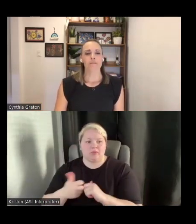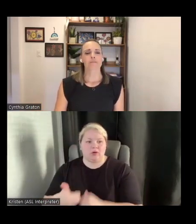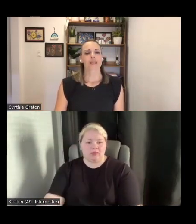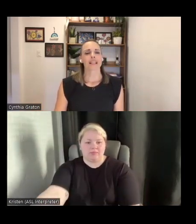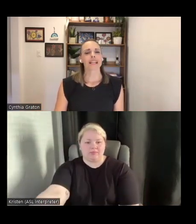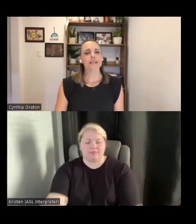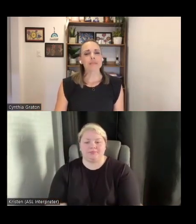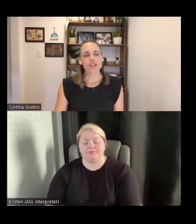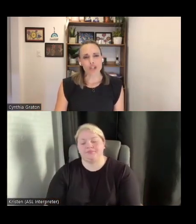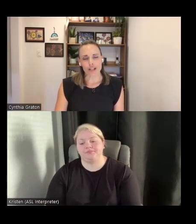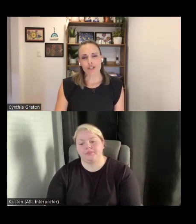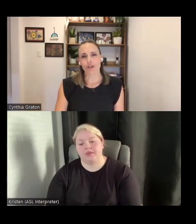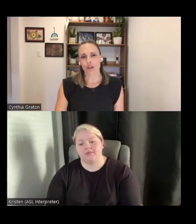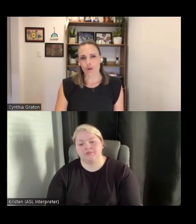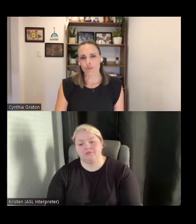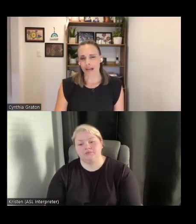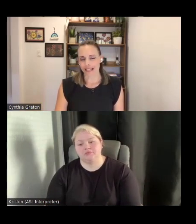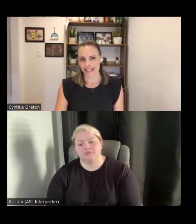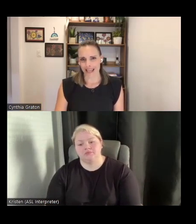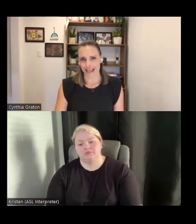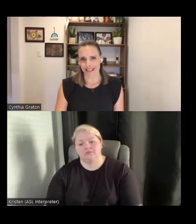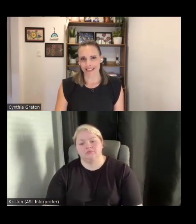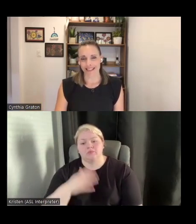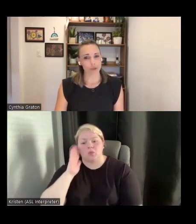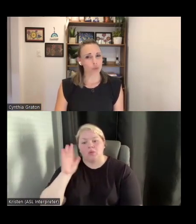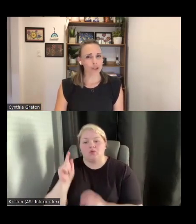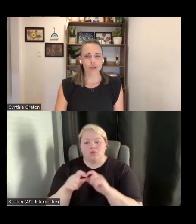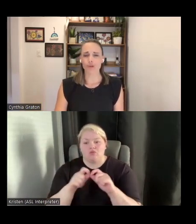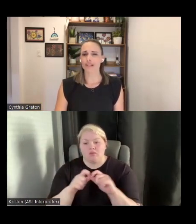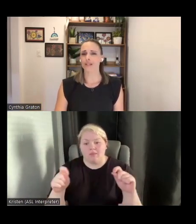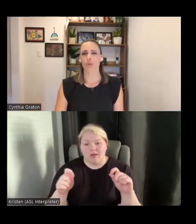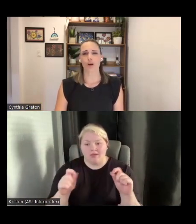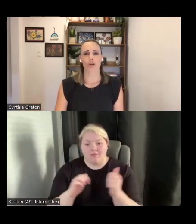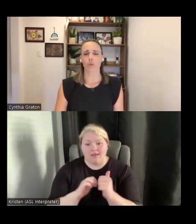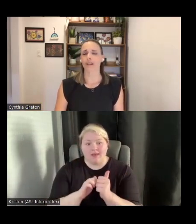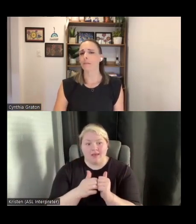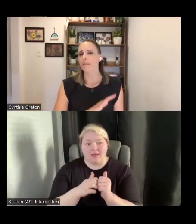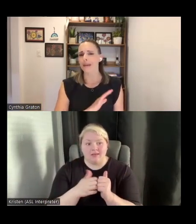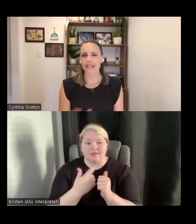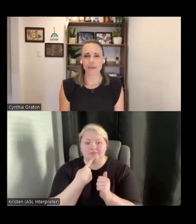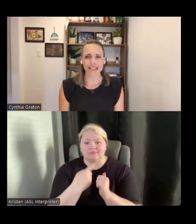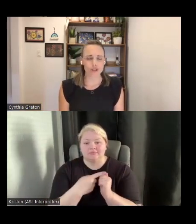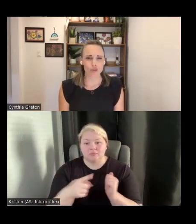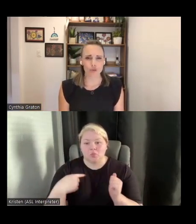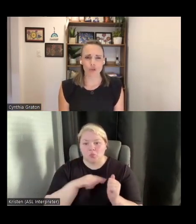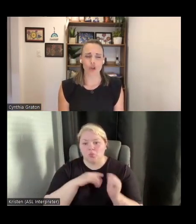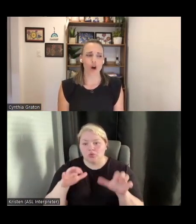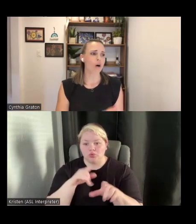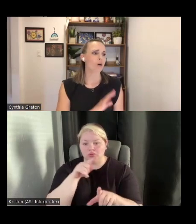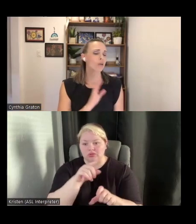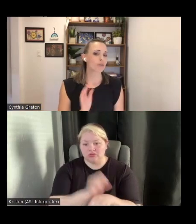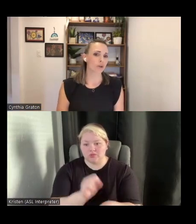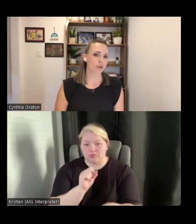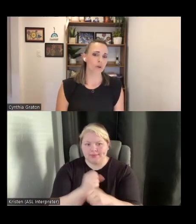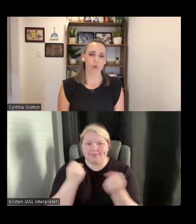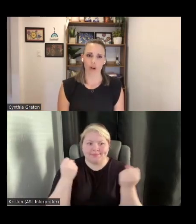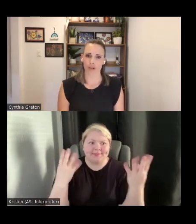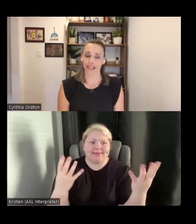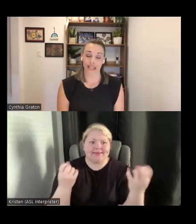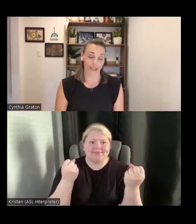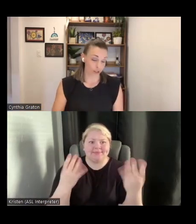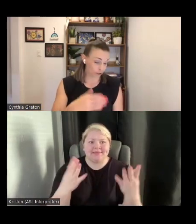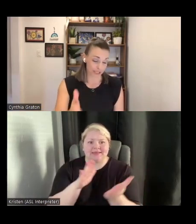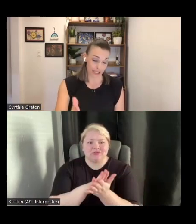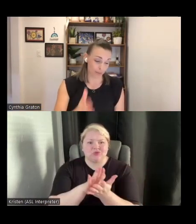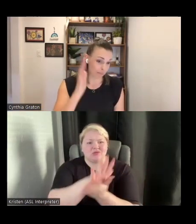Now, let me just close by saying that we do this work with many, many schools all over the